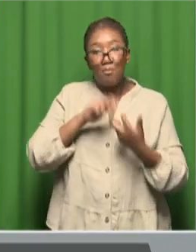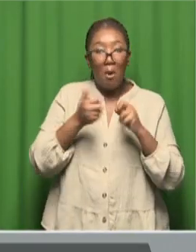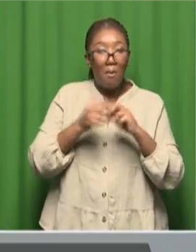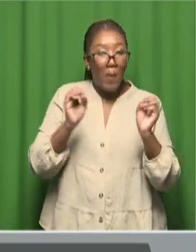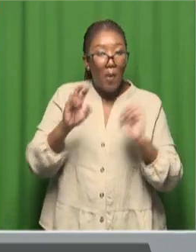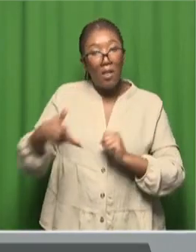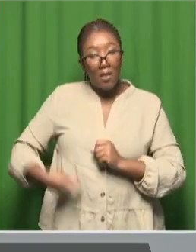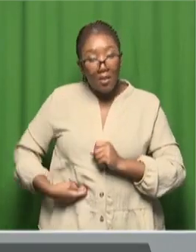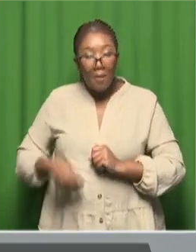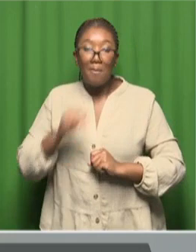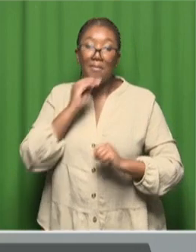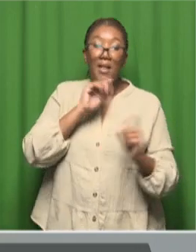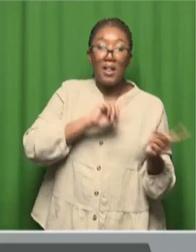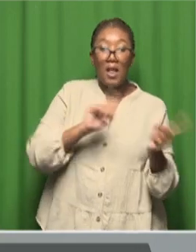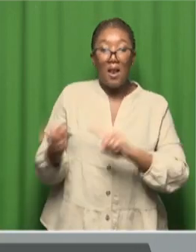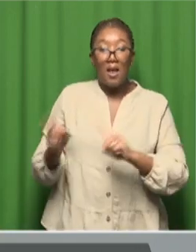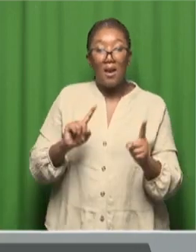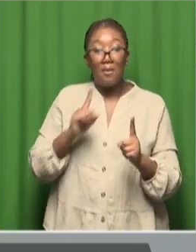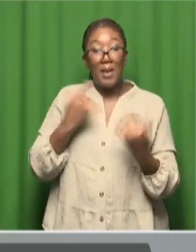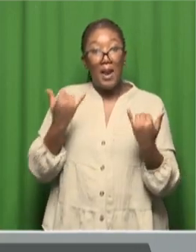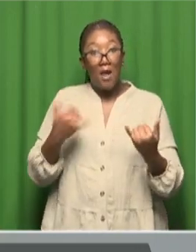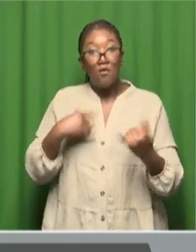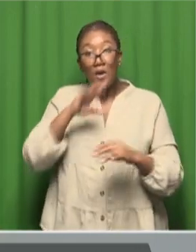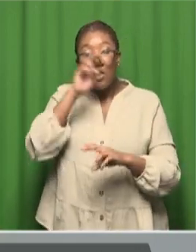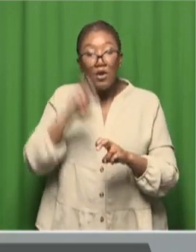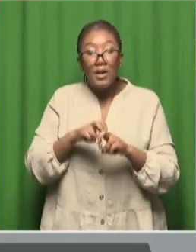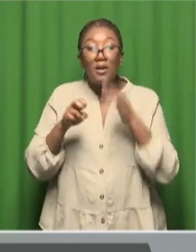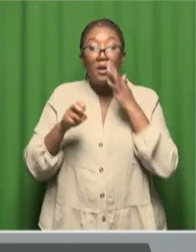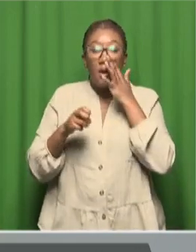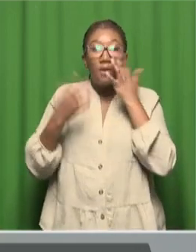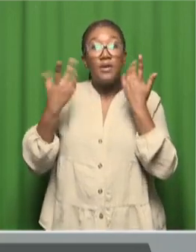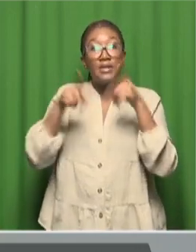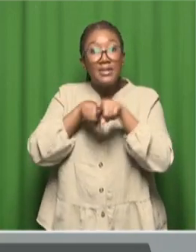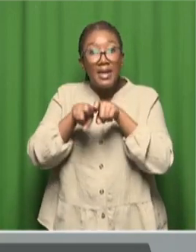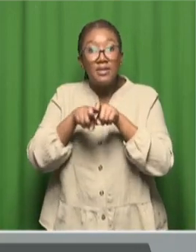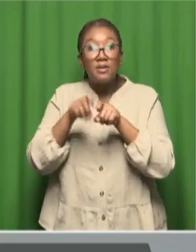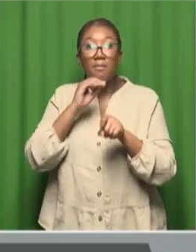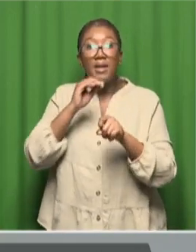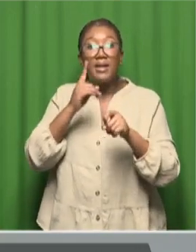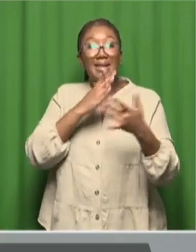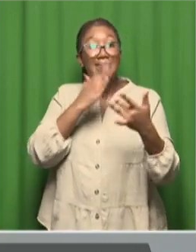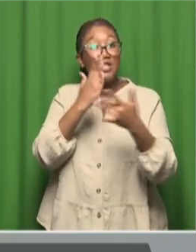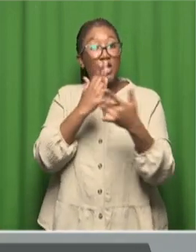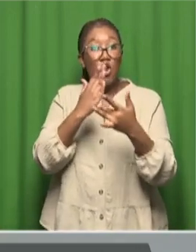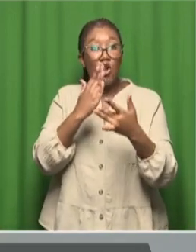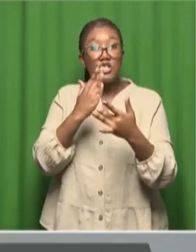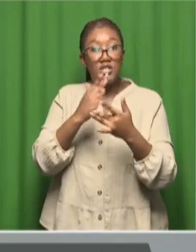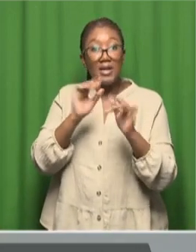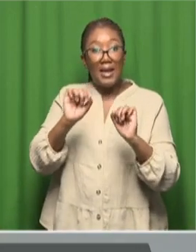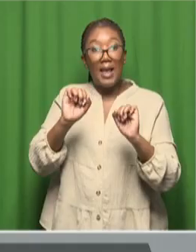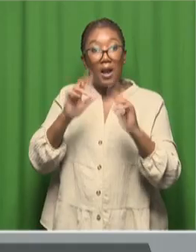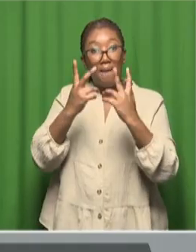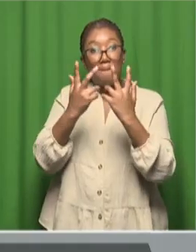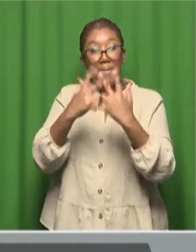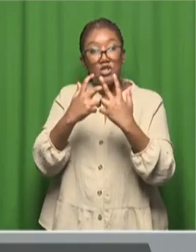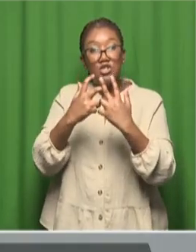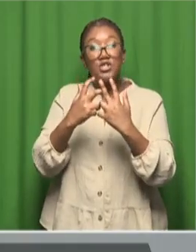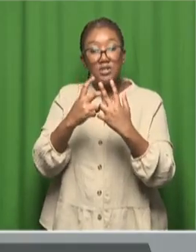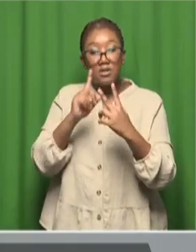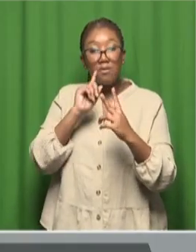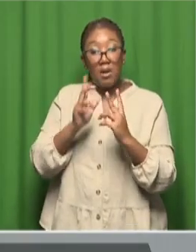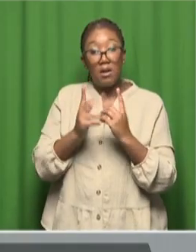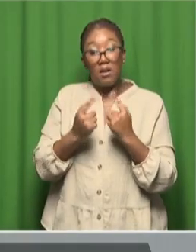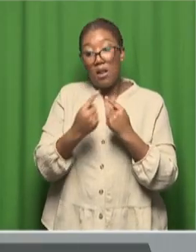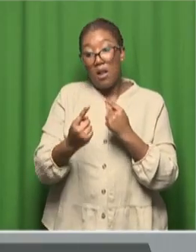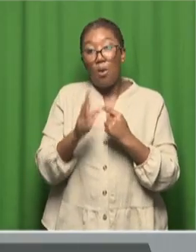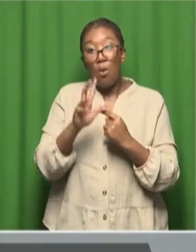being developed where you no longer have to be tested. It will look at your face and detect your glucose levels. Wow. In the future, they're looking to